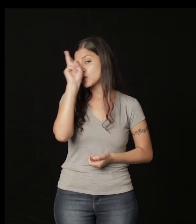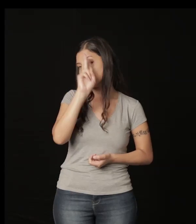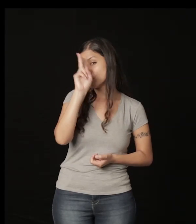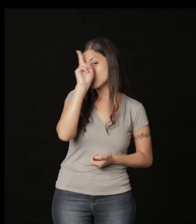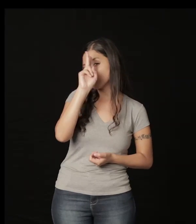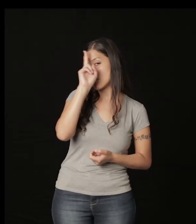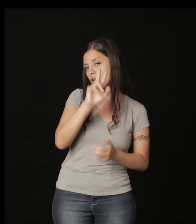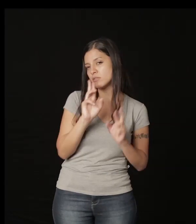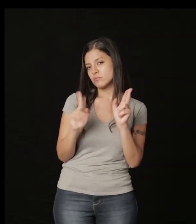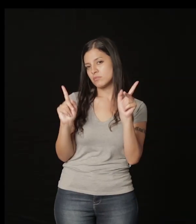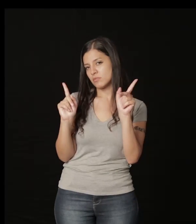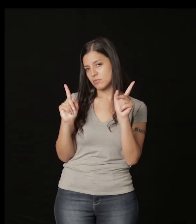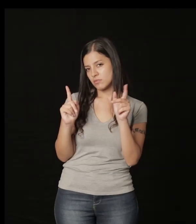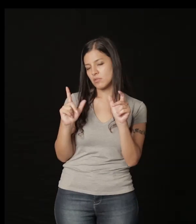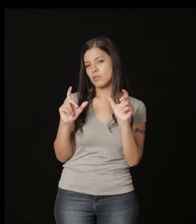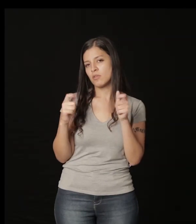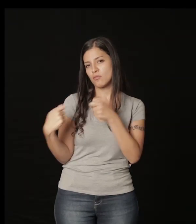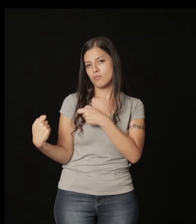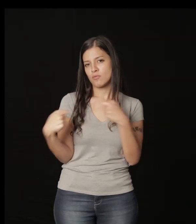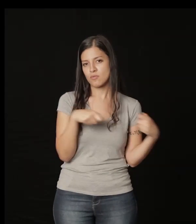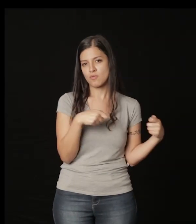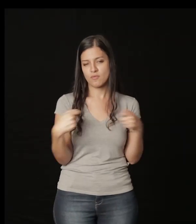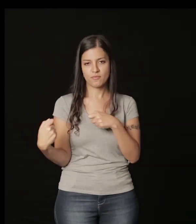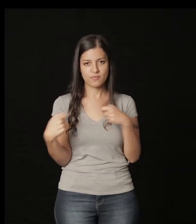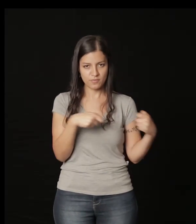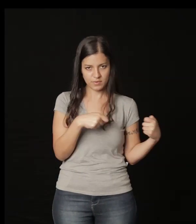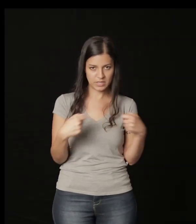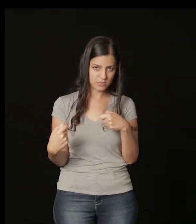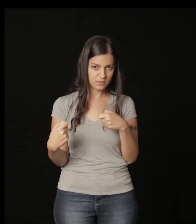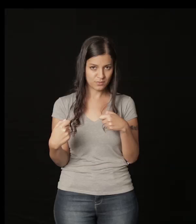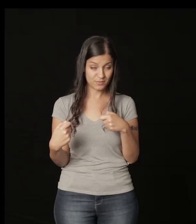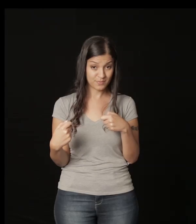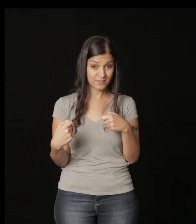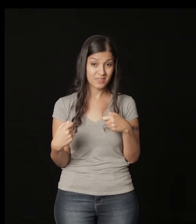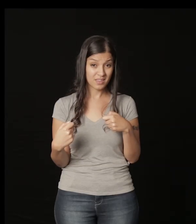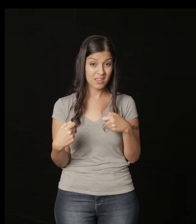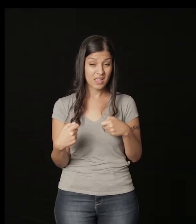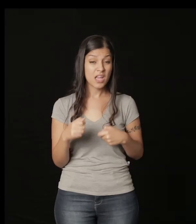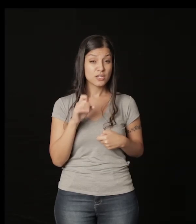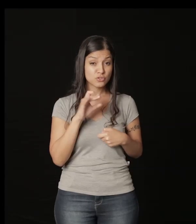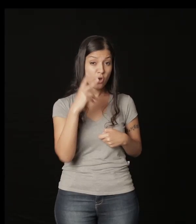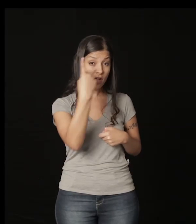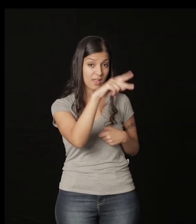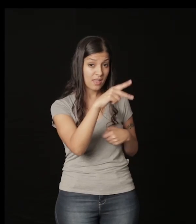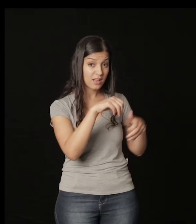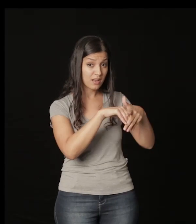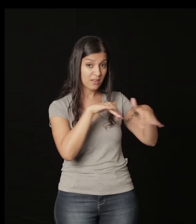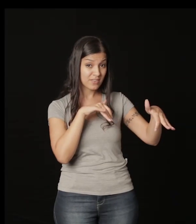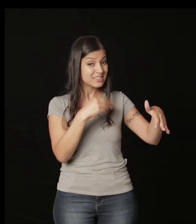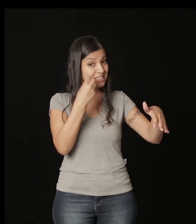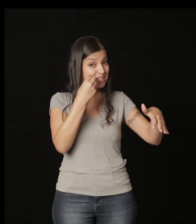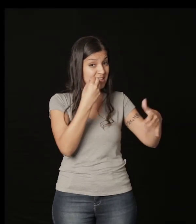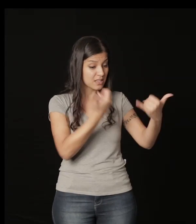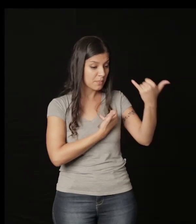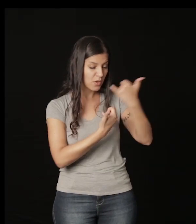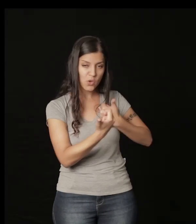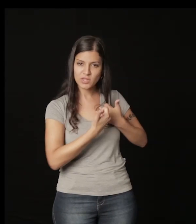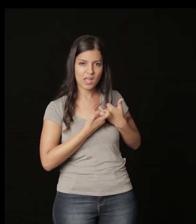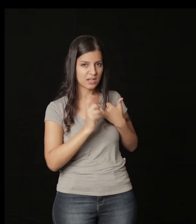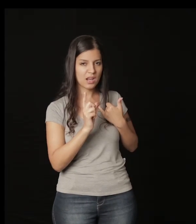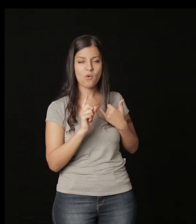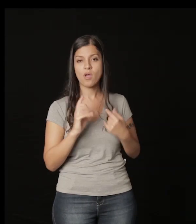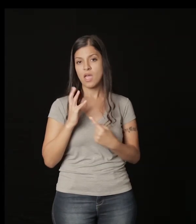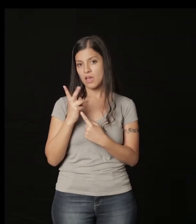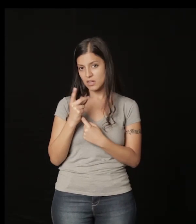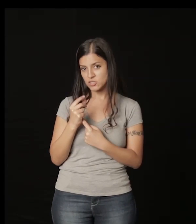And a different sort of story about the Troubles unfolds, not really the one that the archive is trying to tell. You